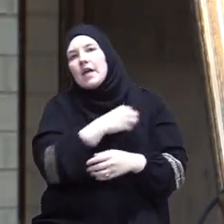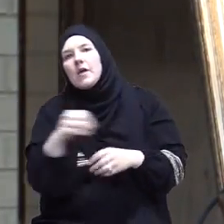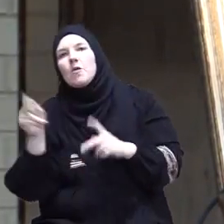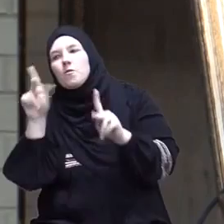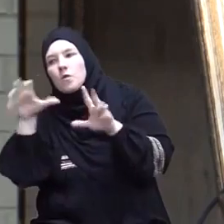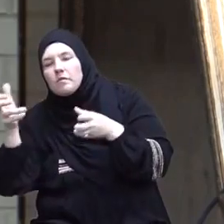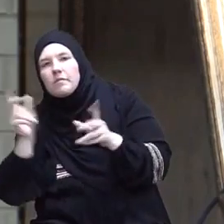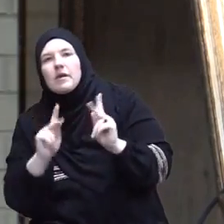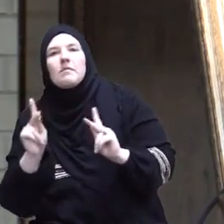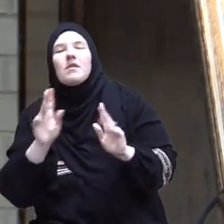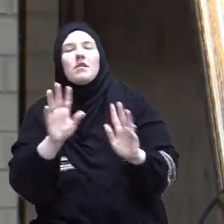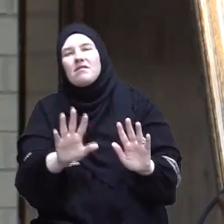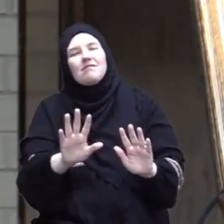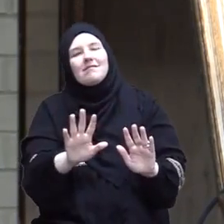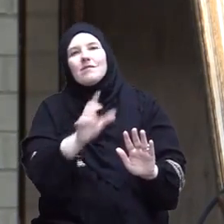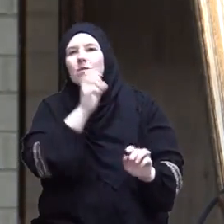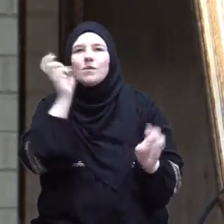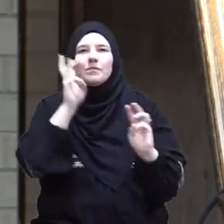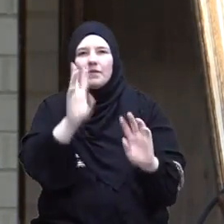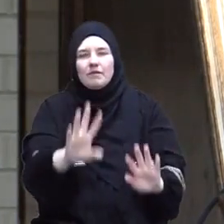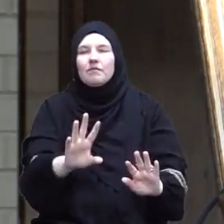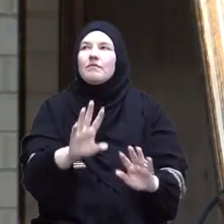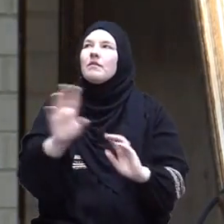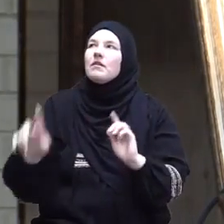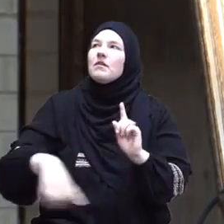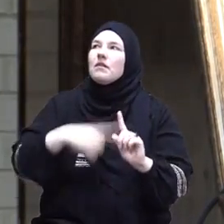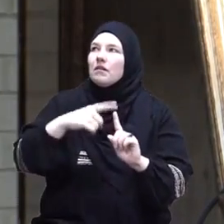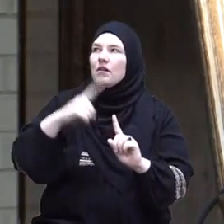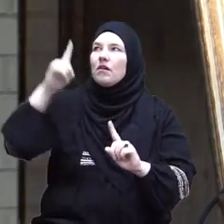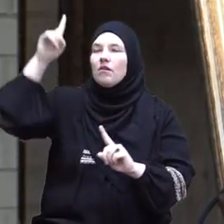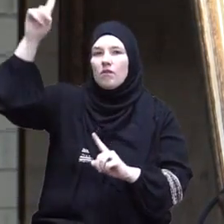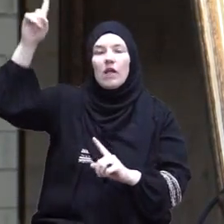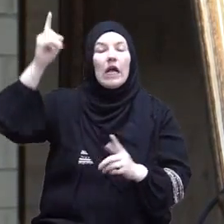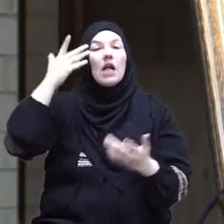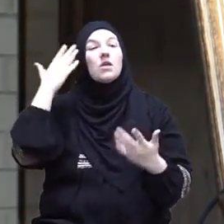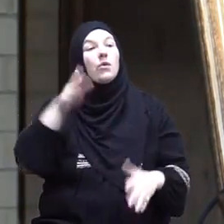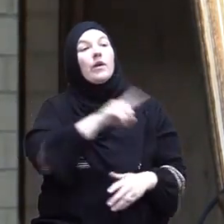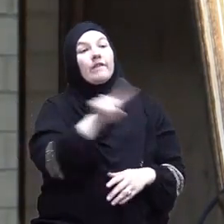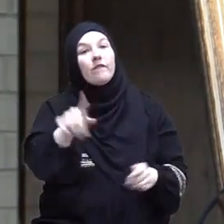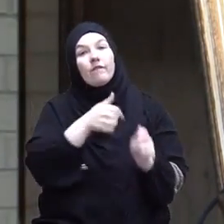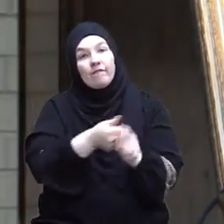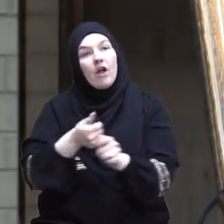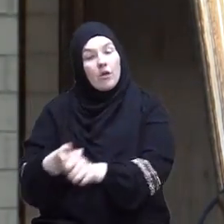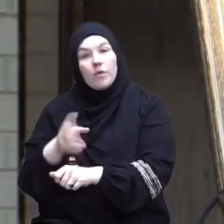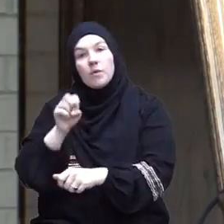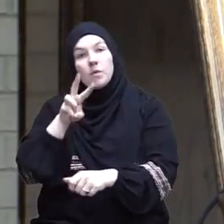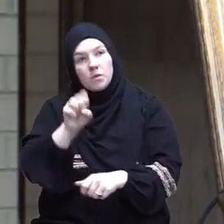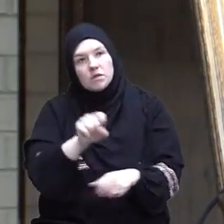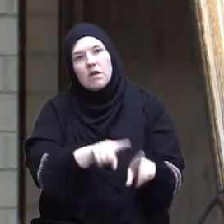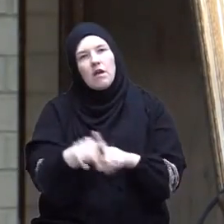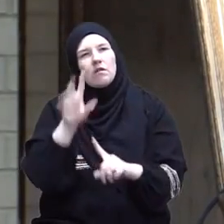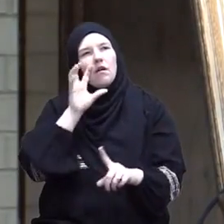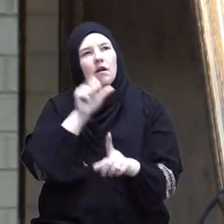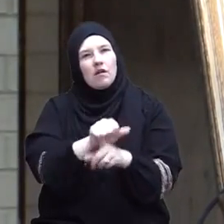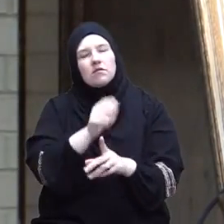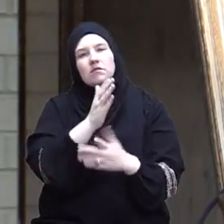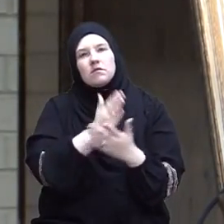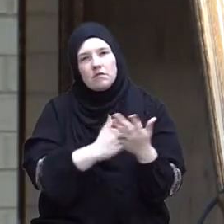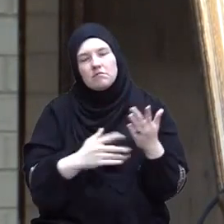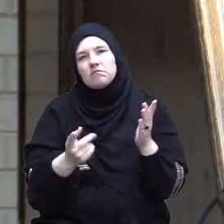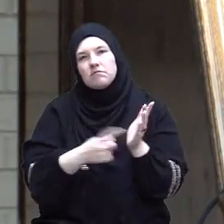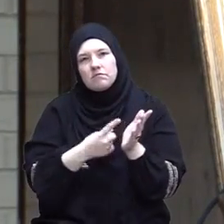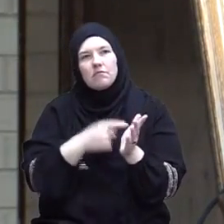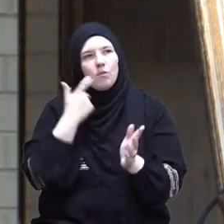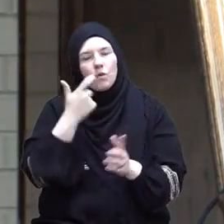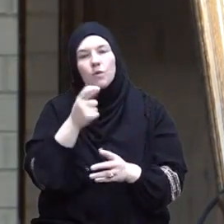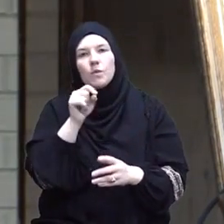to live with Allah. Recently, I don't know if you're following the news, as I caught some piece of the news,